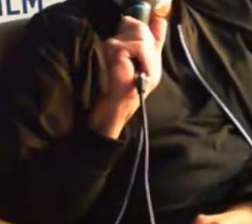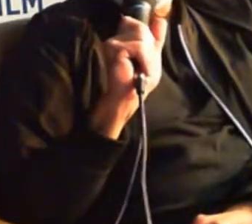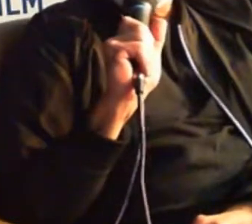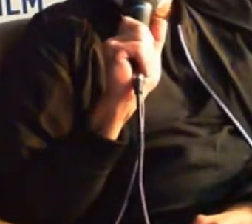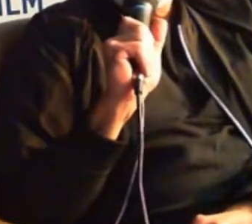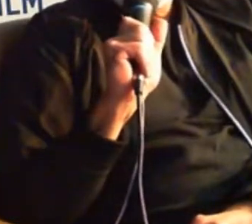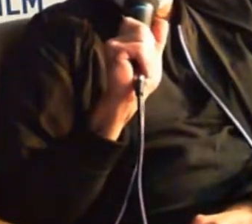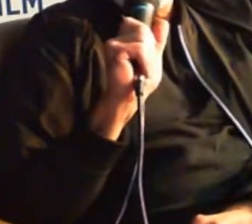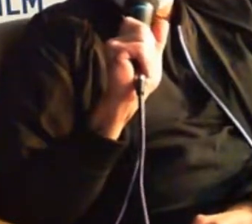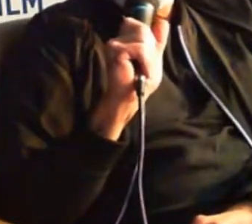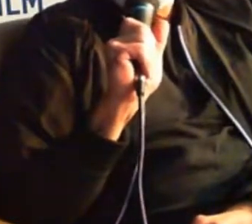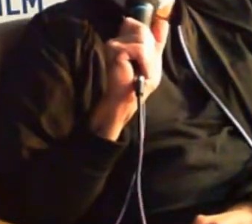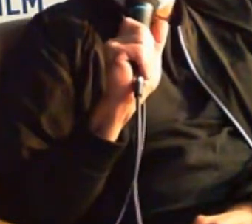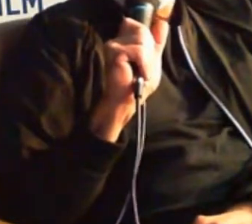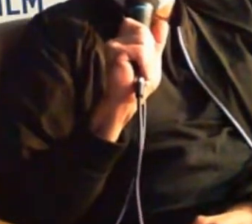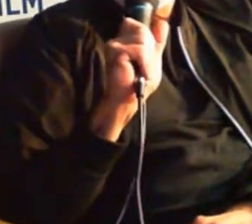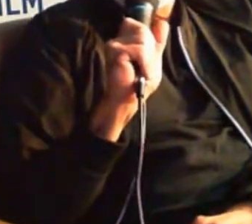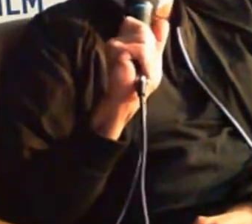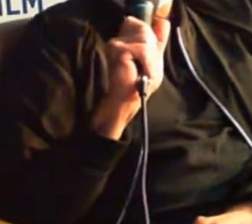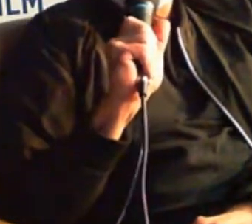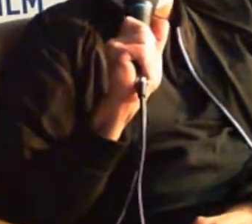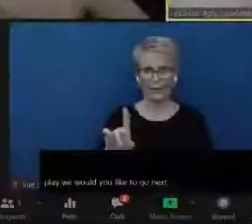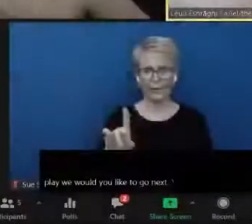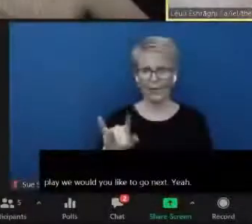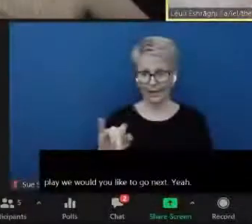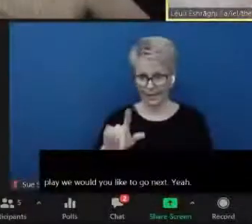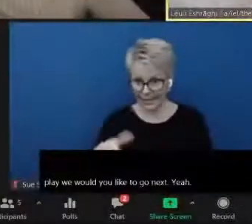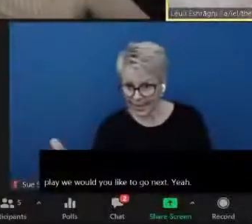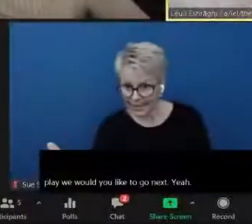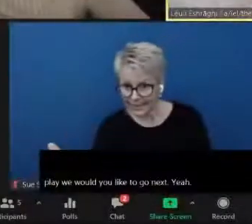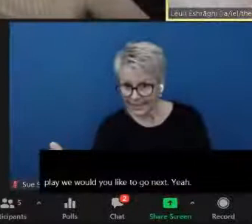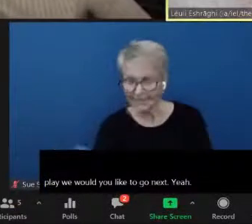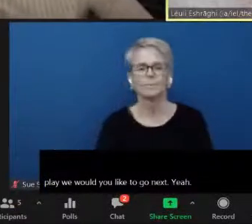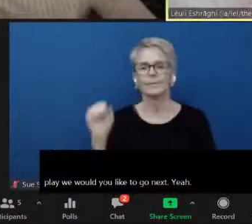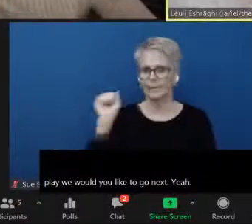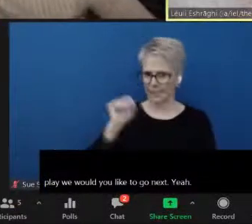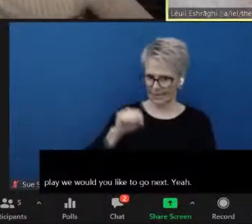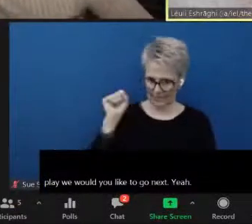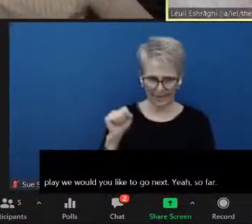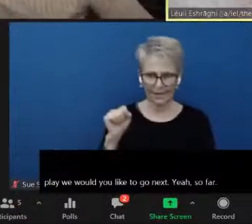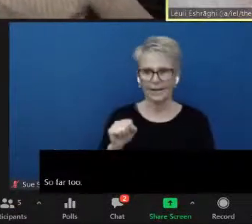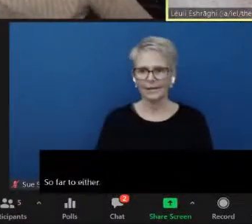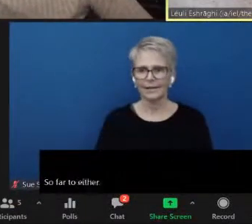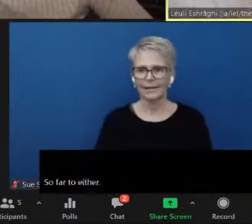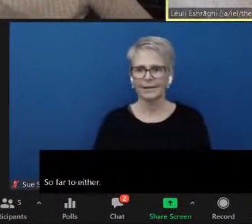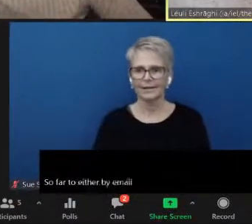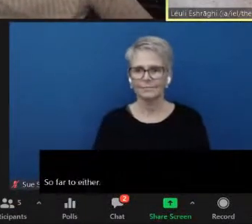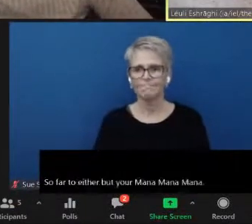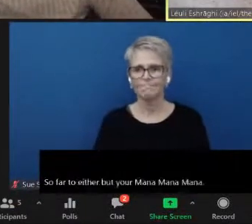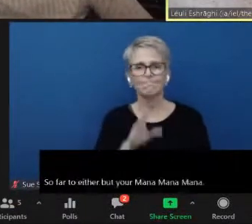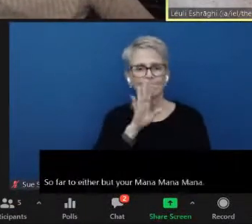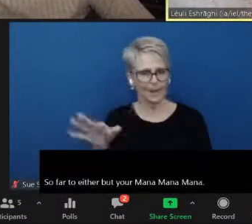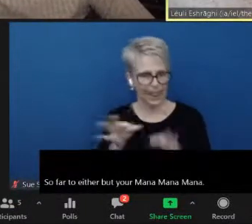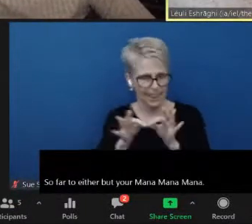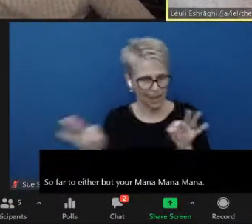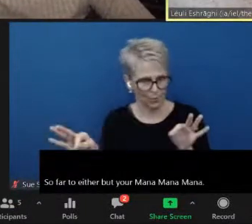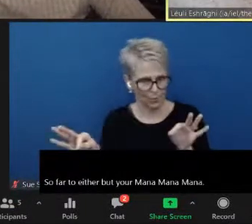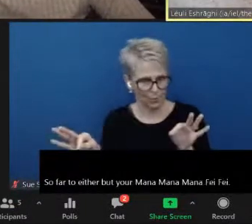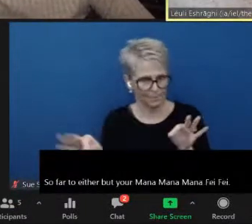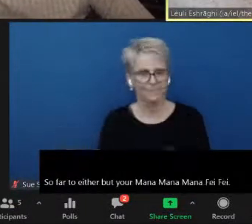Léuli, would you like to go next, please? Yeah. As alafa atu ila pa'ia manamimano le nea